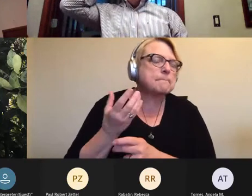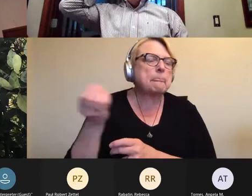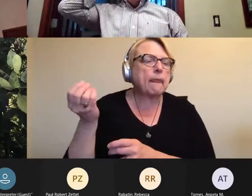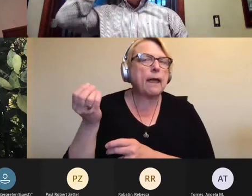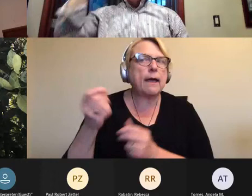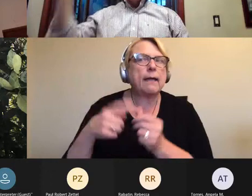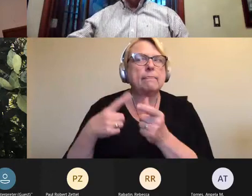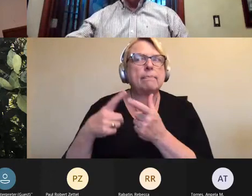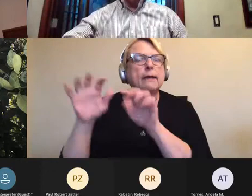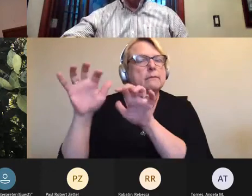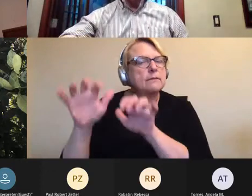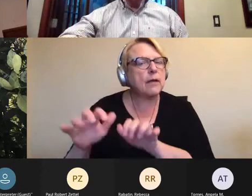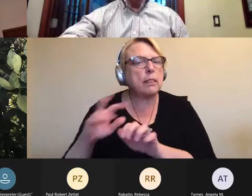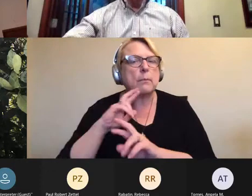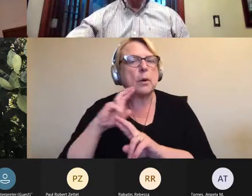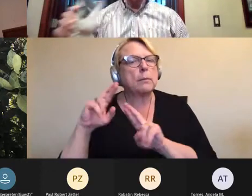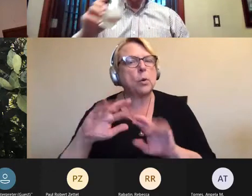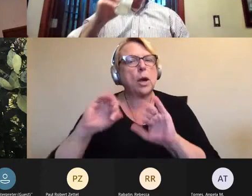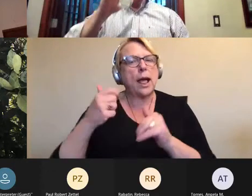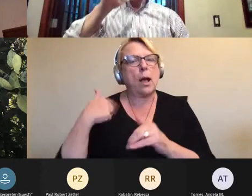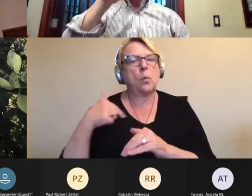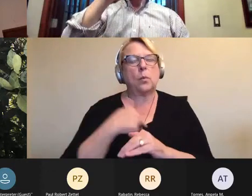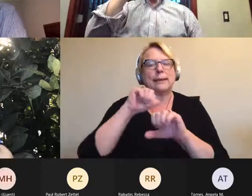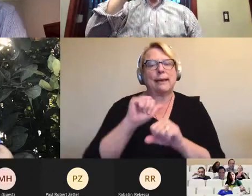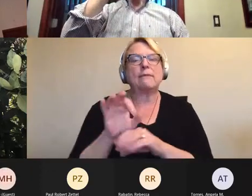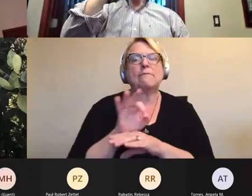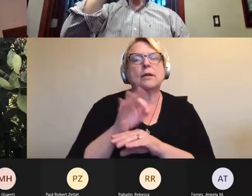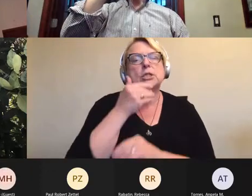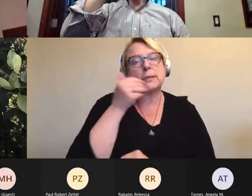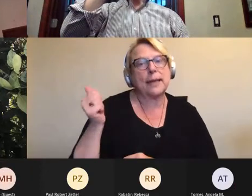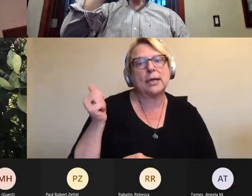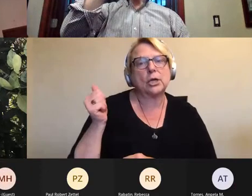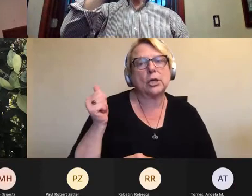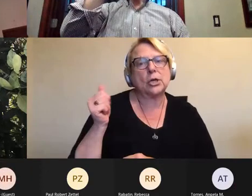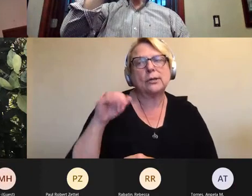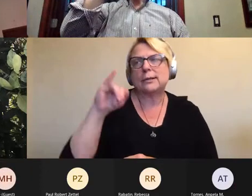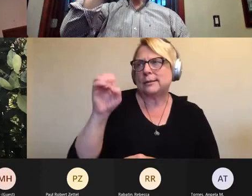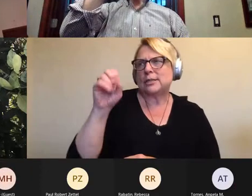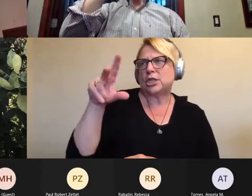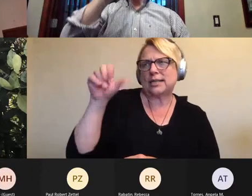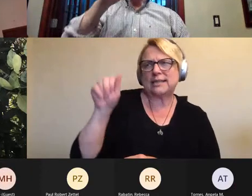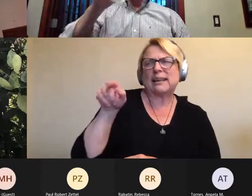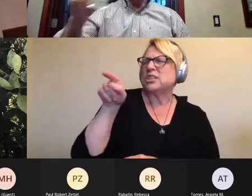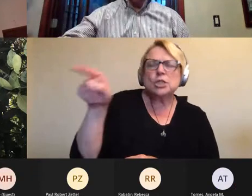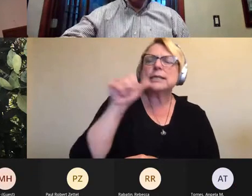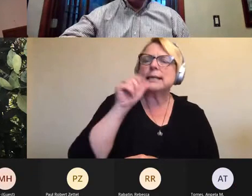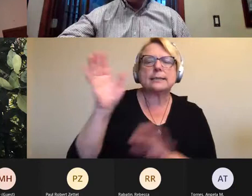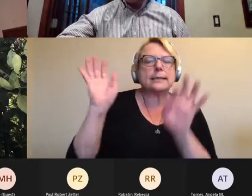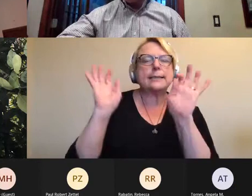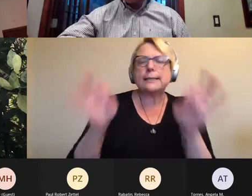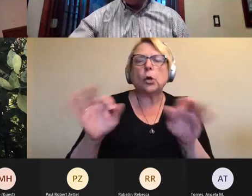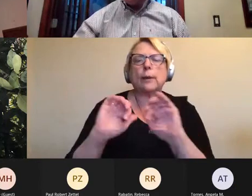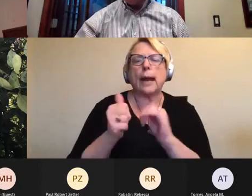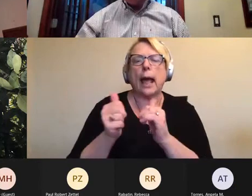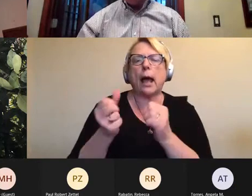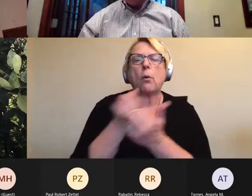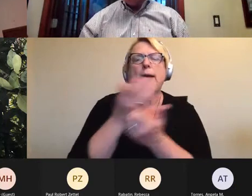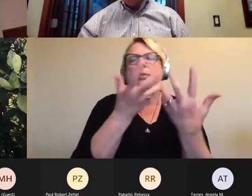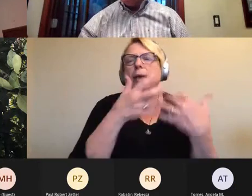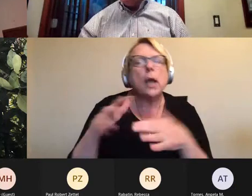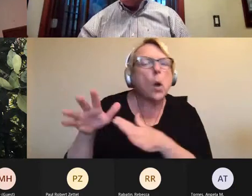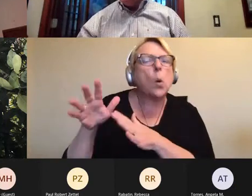we may function better. Jessica doesn't necessarily get to determine how all the chips lie. That still